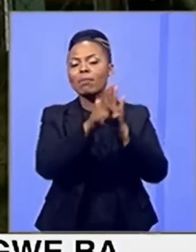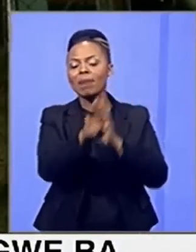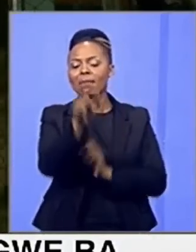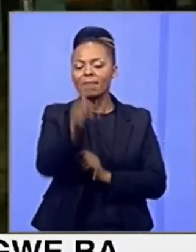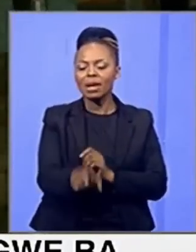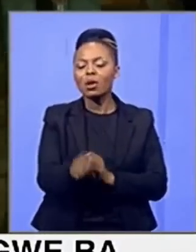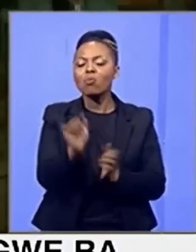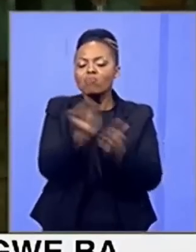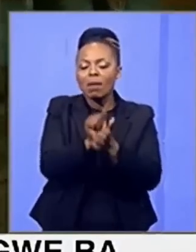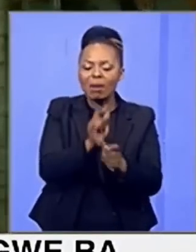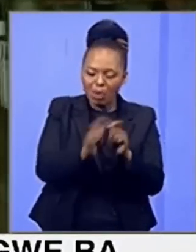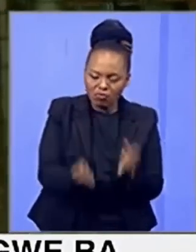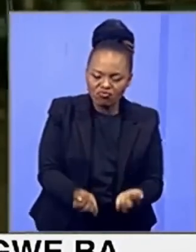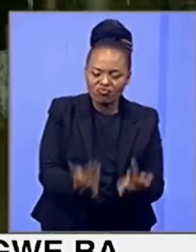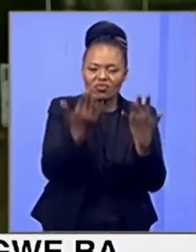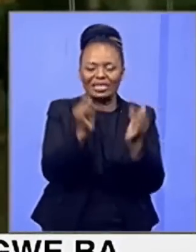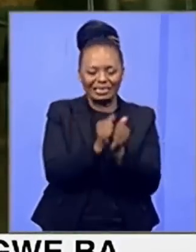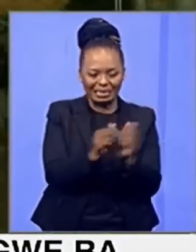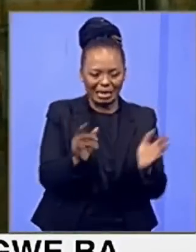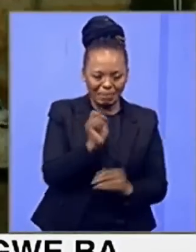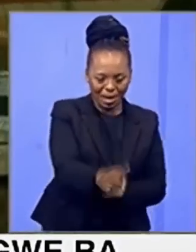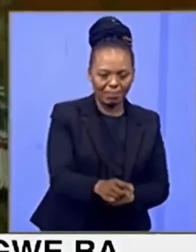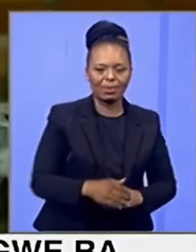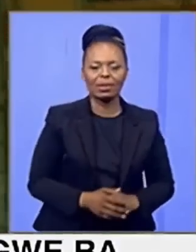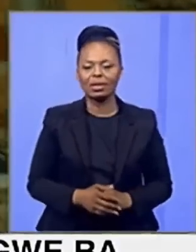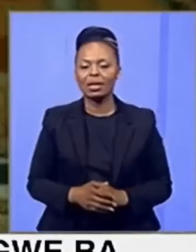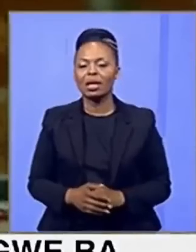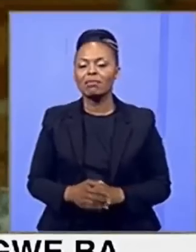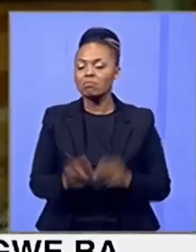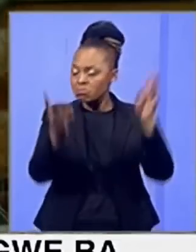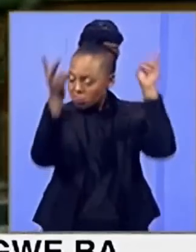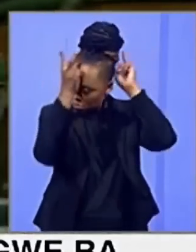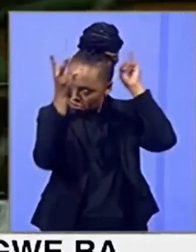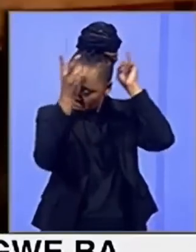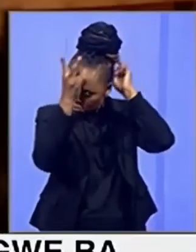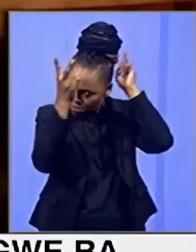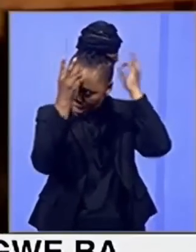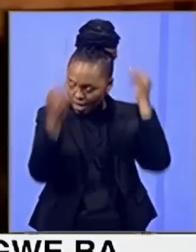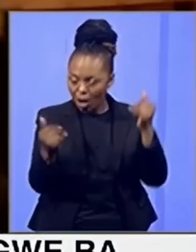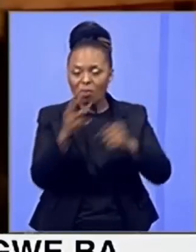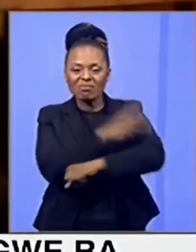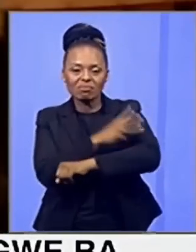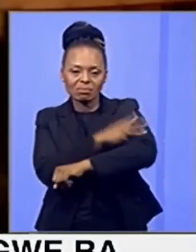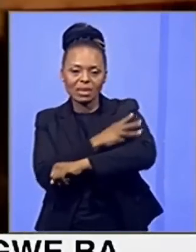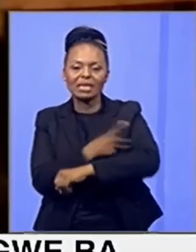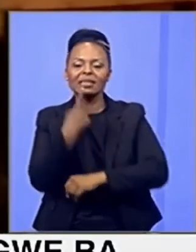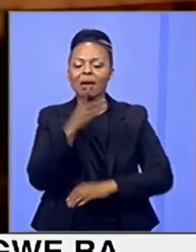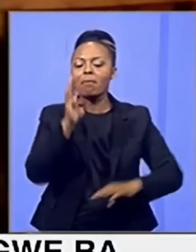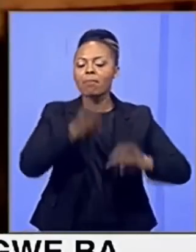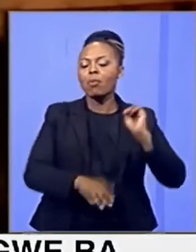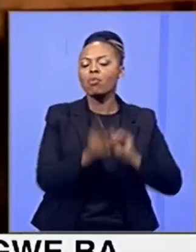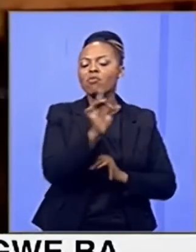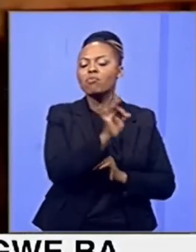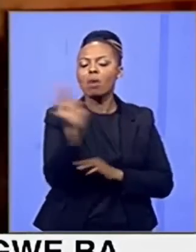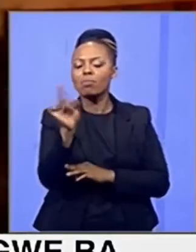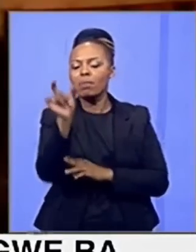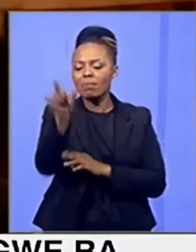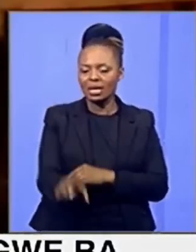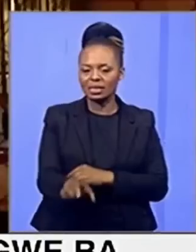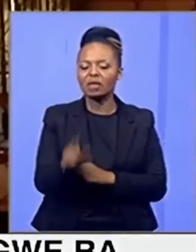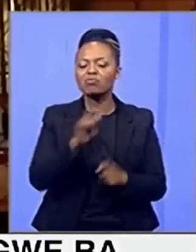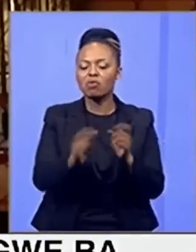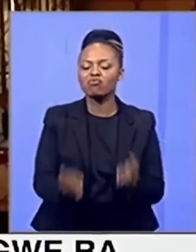ba ka tšhabela ka moagong o mongwe. Bahlankedi ba tshokollo ya bagolegwa ba re ga bjale go šetše go pharilwe motho o tee ka molato wa go tshuma e fela